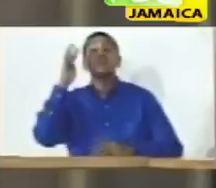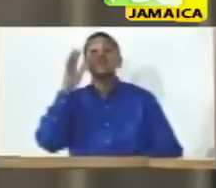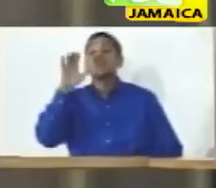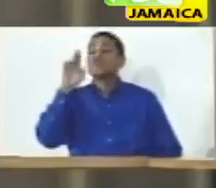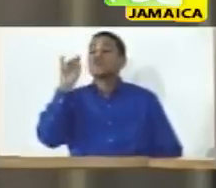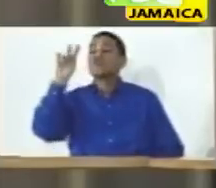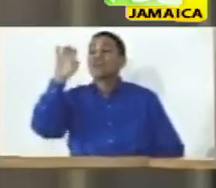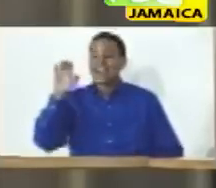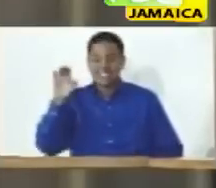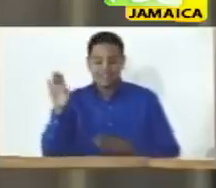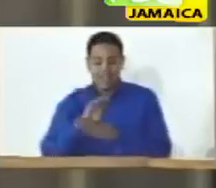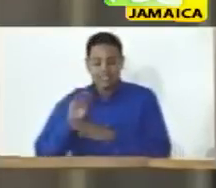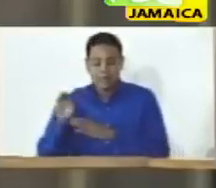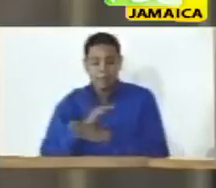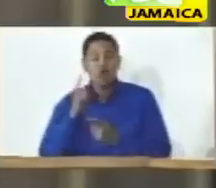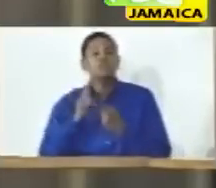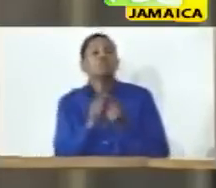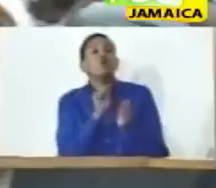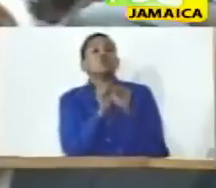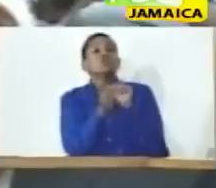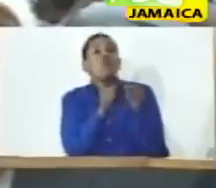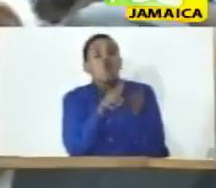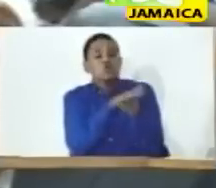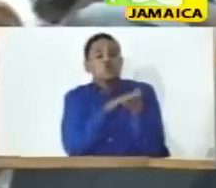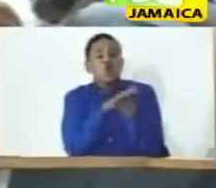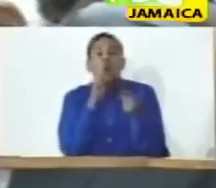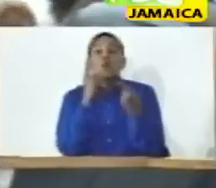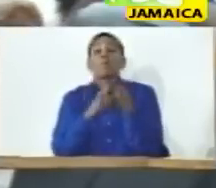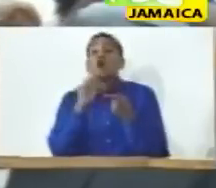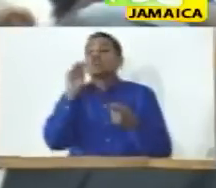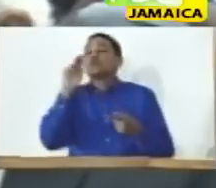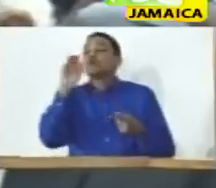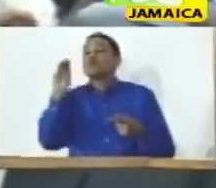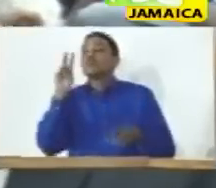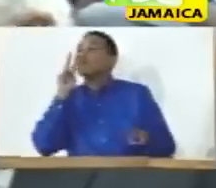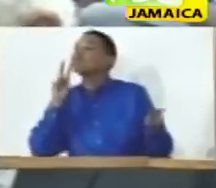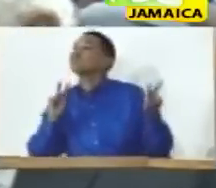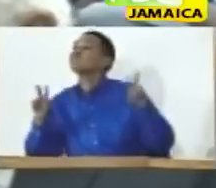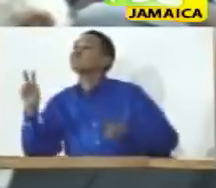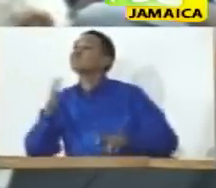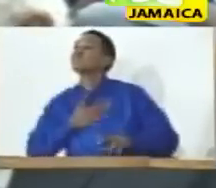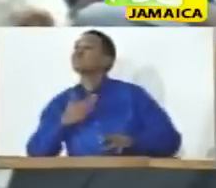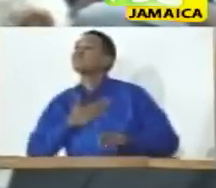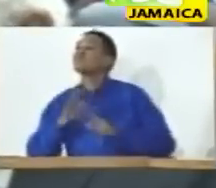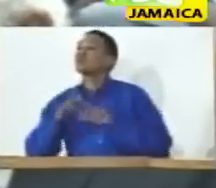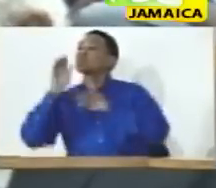creative enterprise, and sports zones and museums.